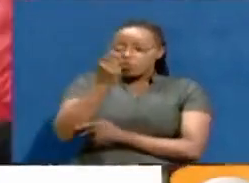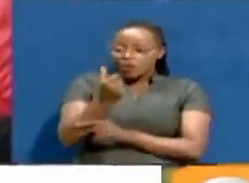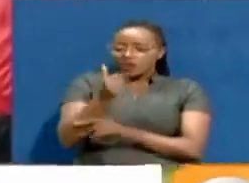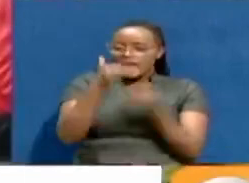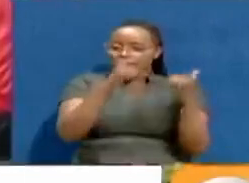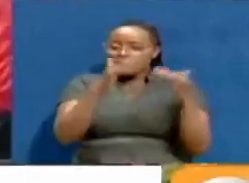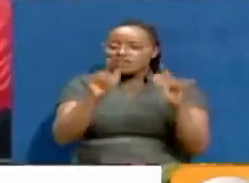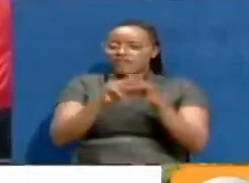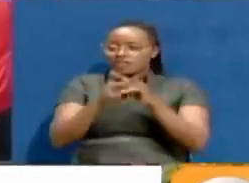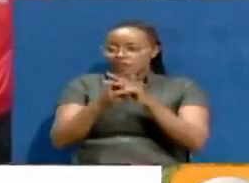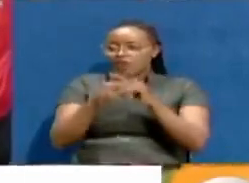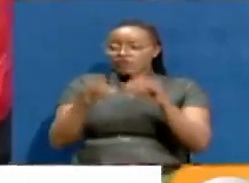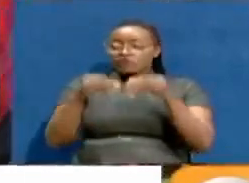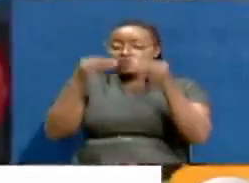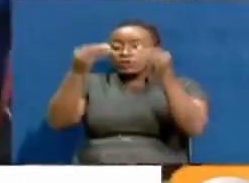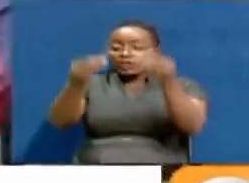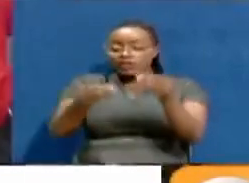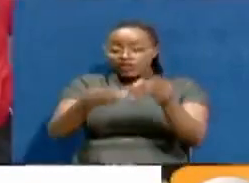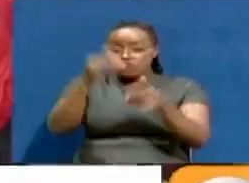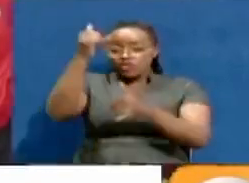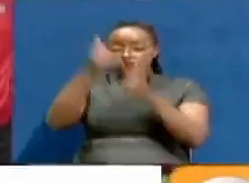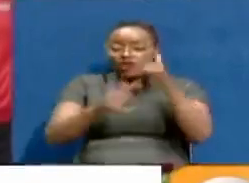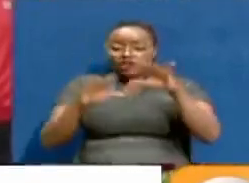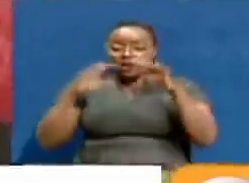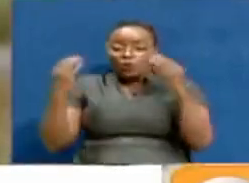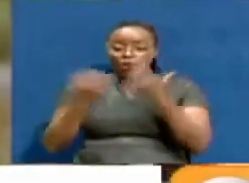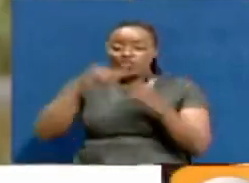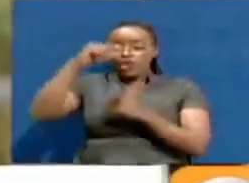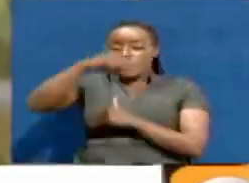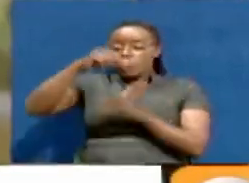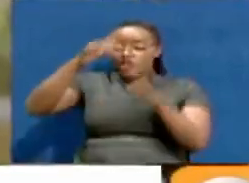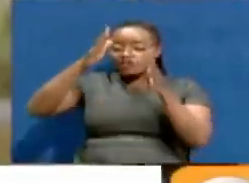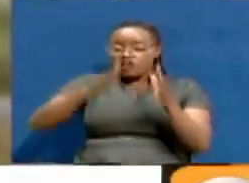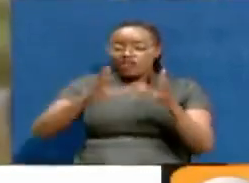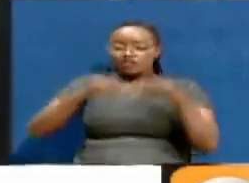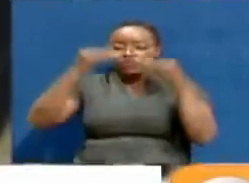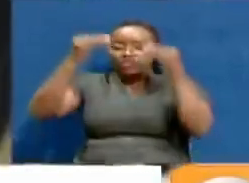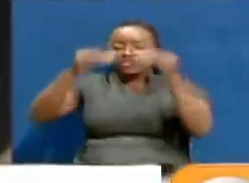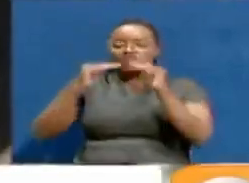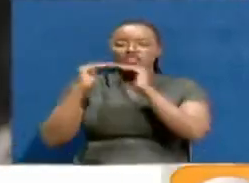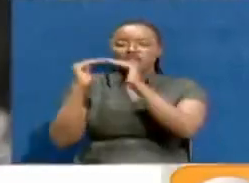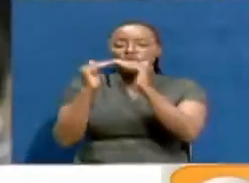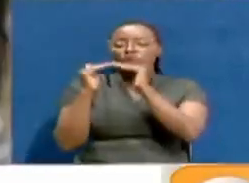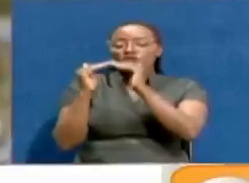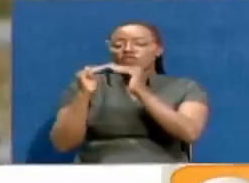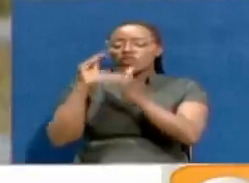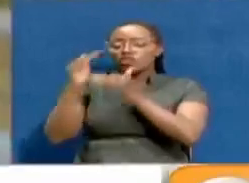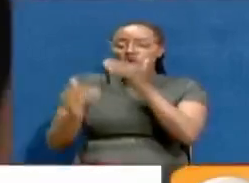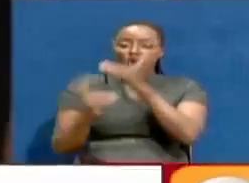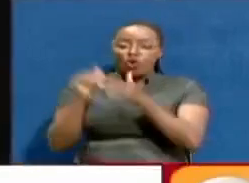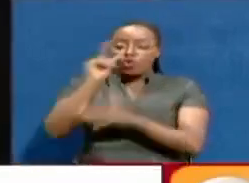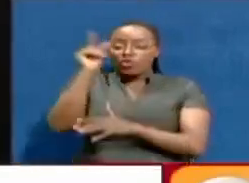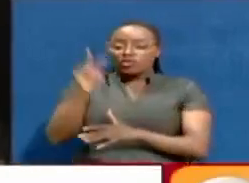places originally assigned to the final world qualifier to be distributed equally across